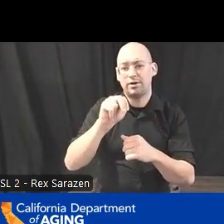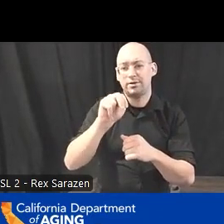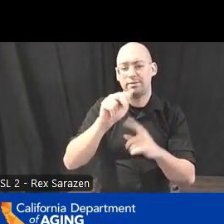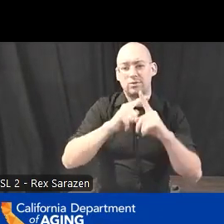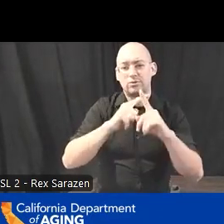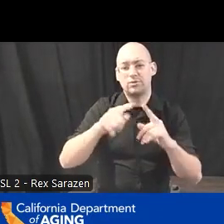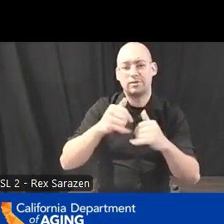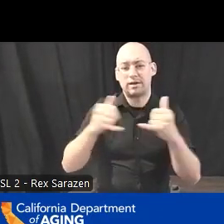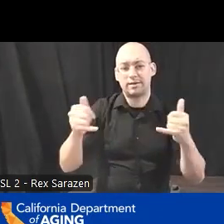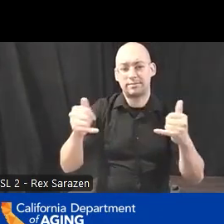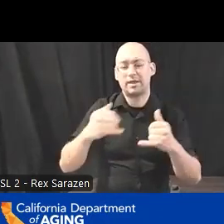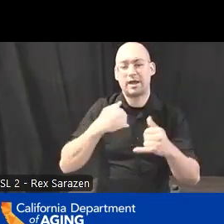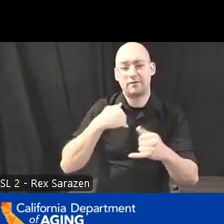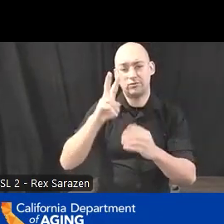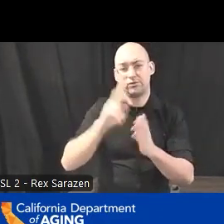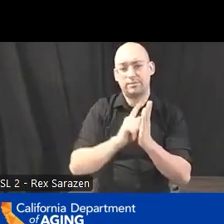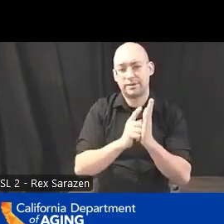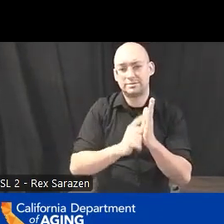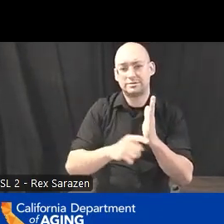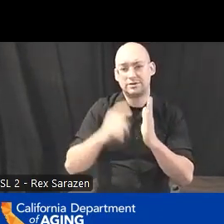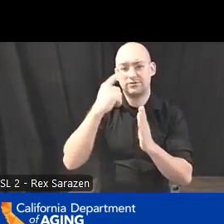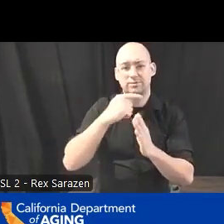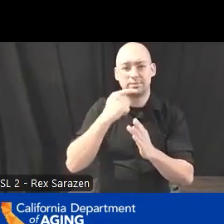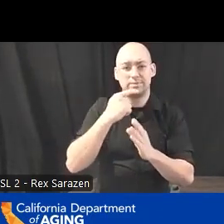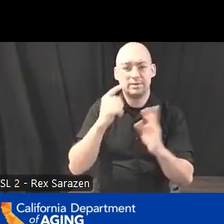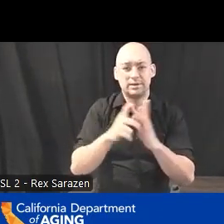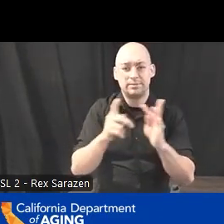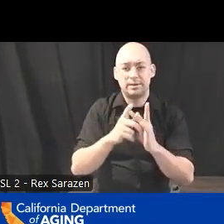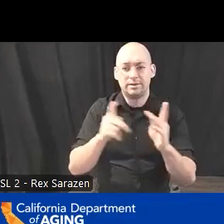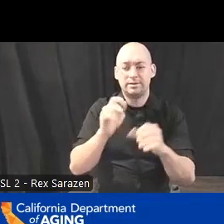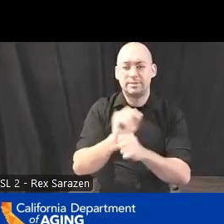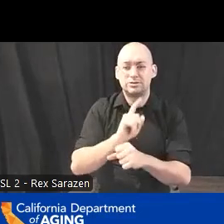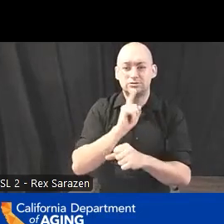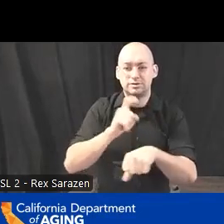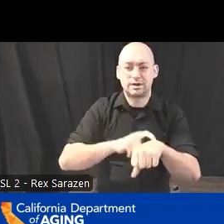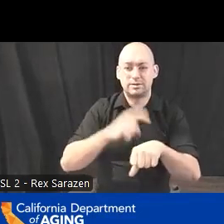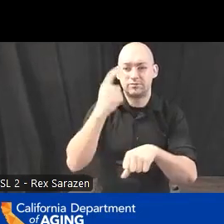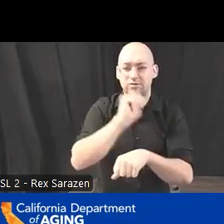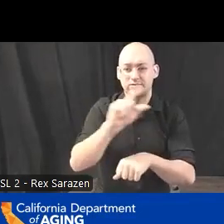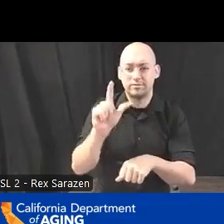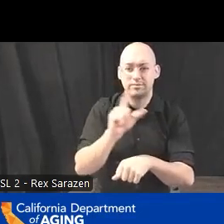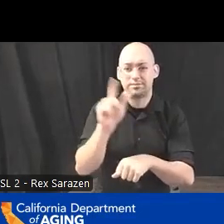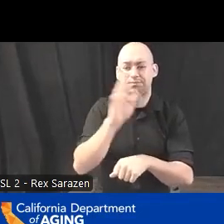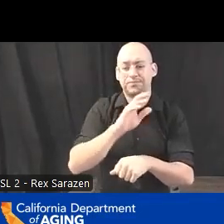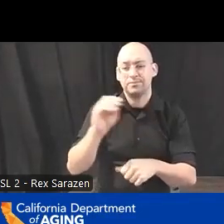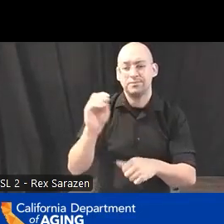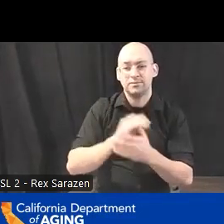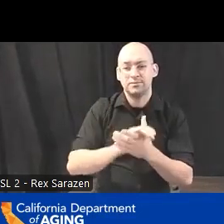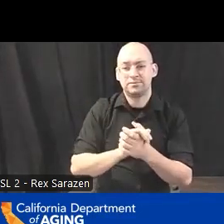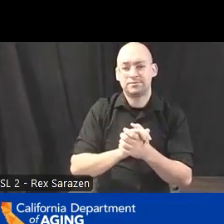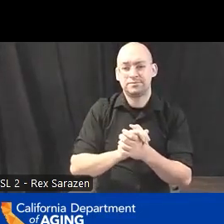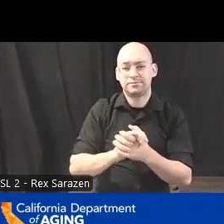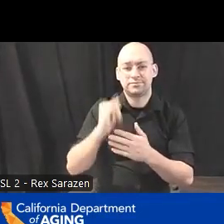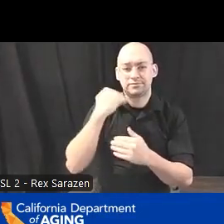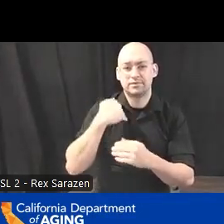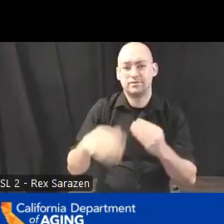minutes for your public comment, just so we can ensure time for everyone. And again, should you have additional comments, please